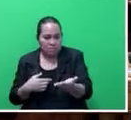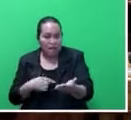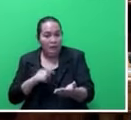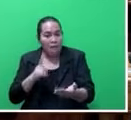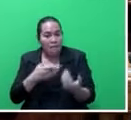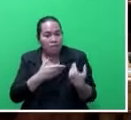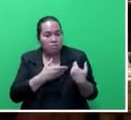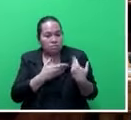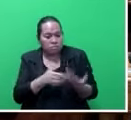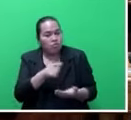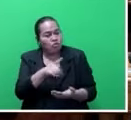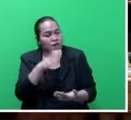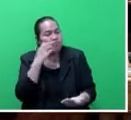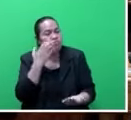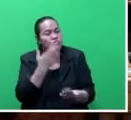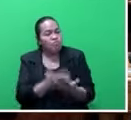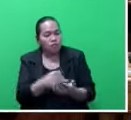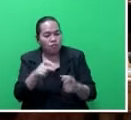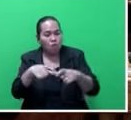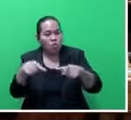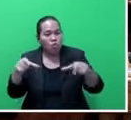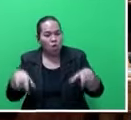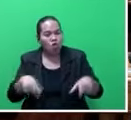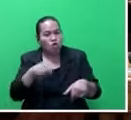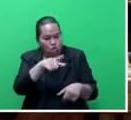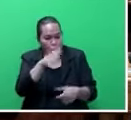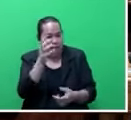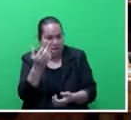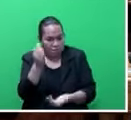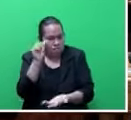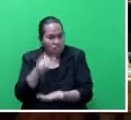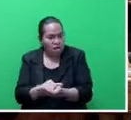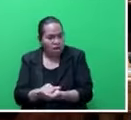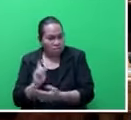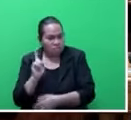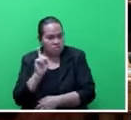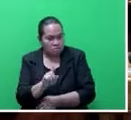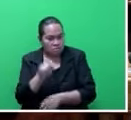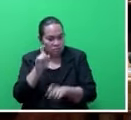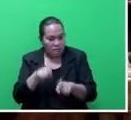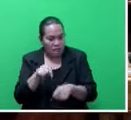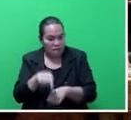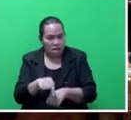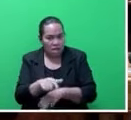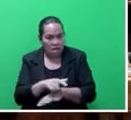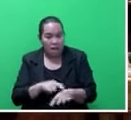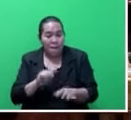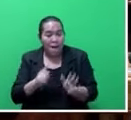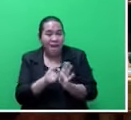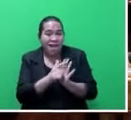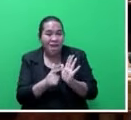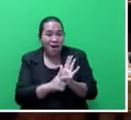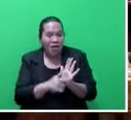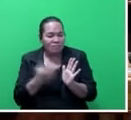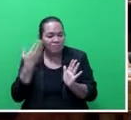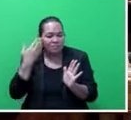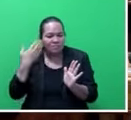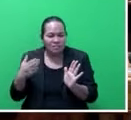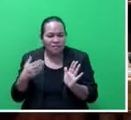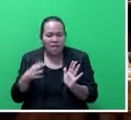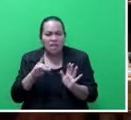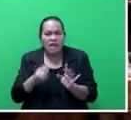there to prove to the court that he has a right. Now, this law also ignores, customary